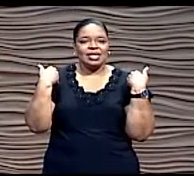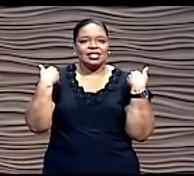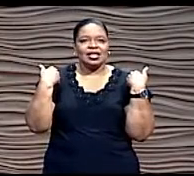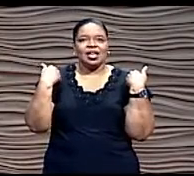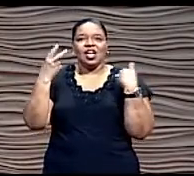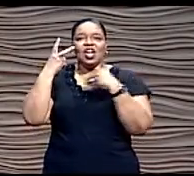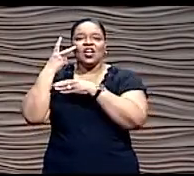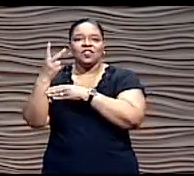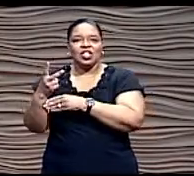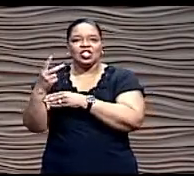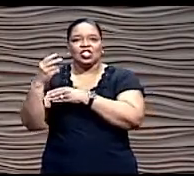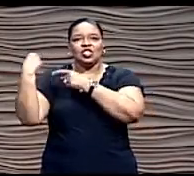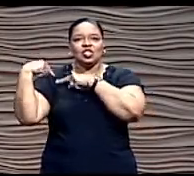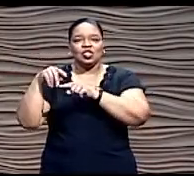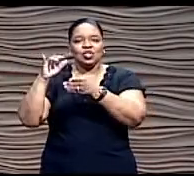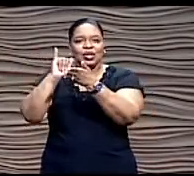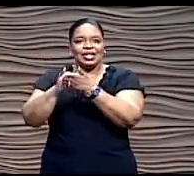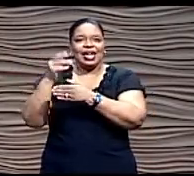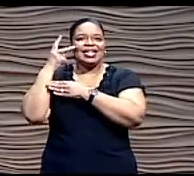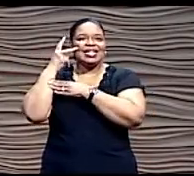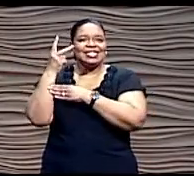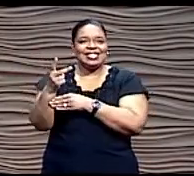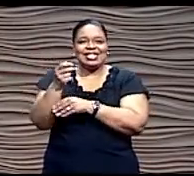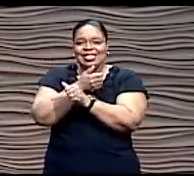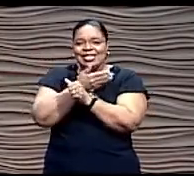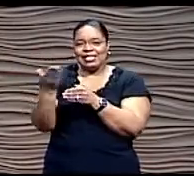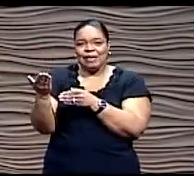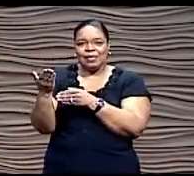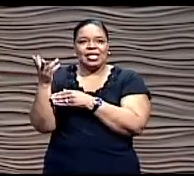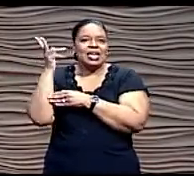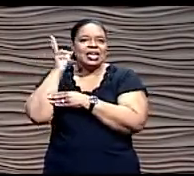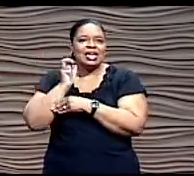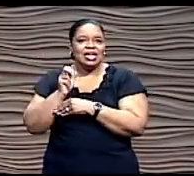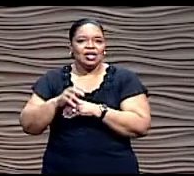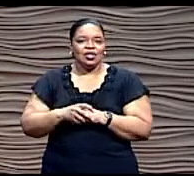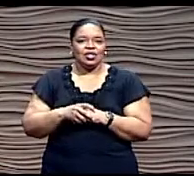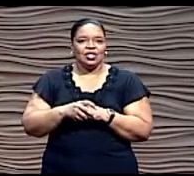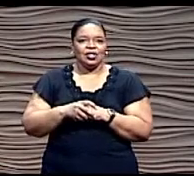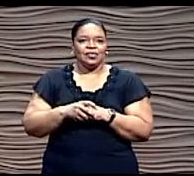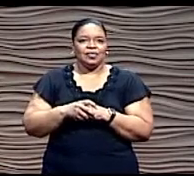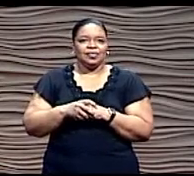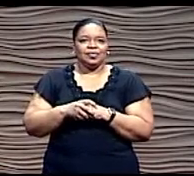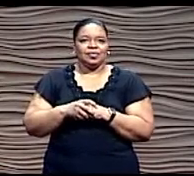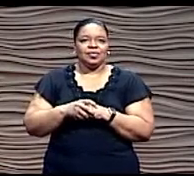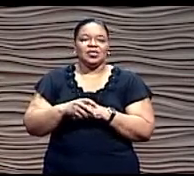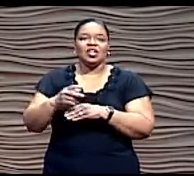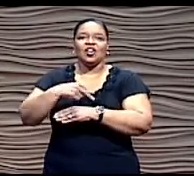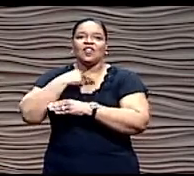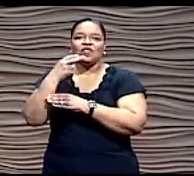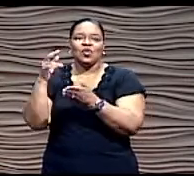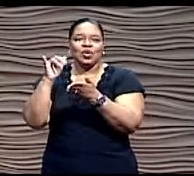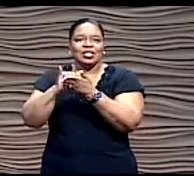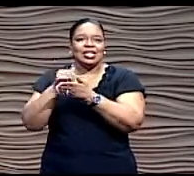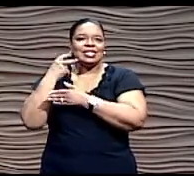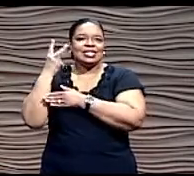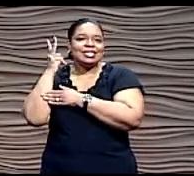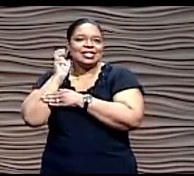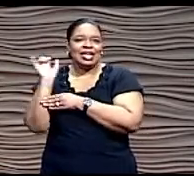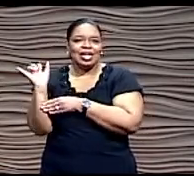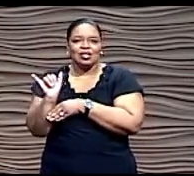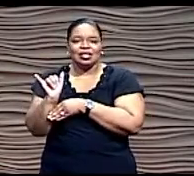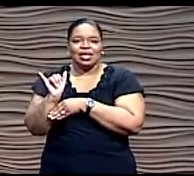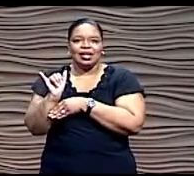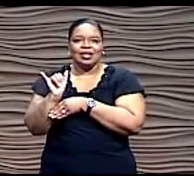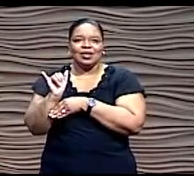and in that disclosing, he sees something. He hears a voice that sounds like